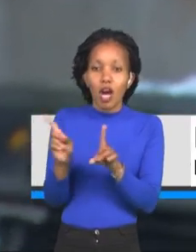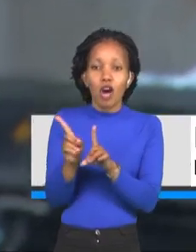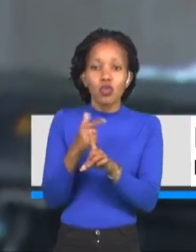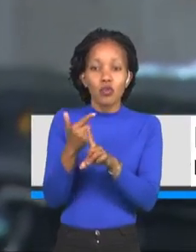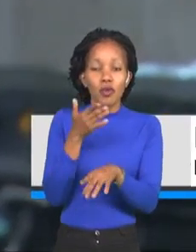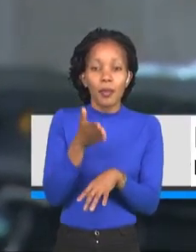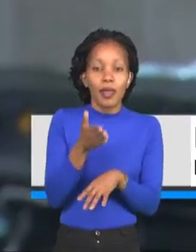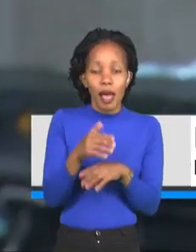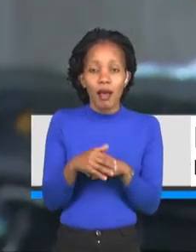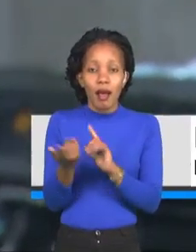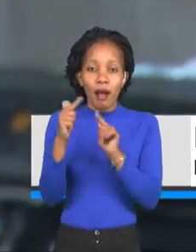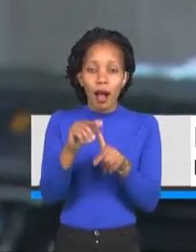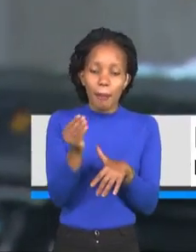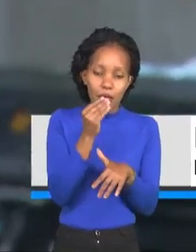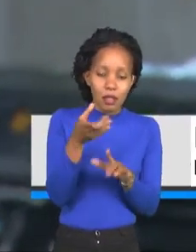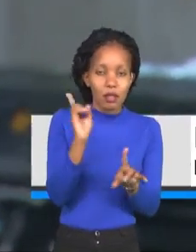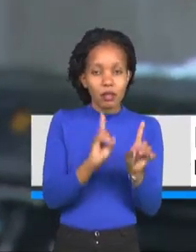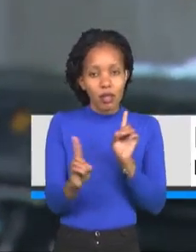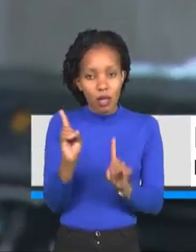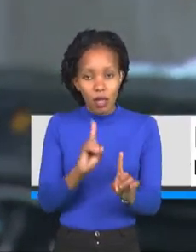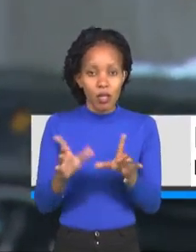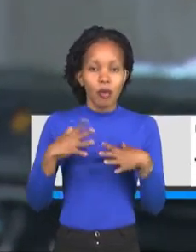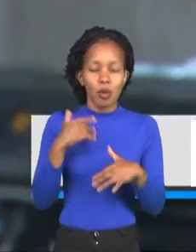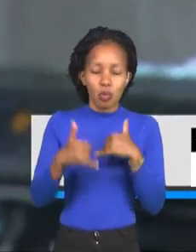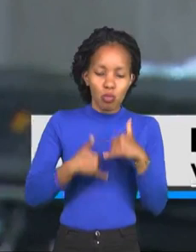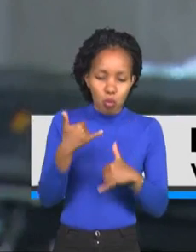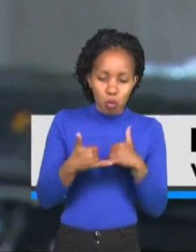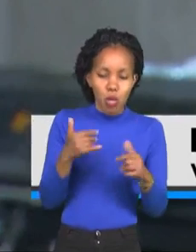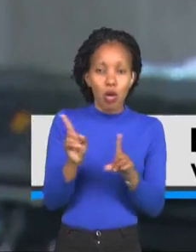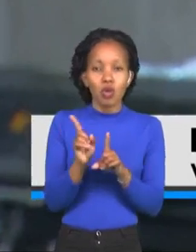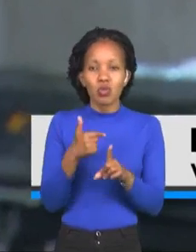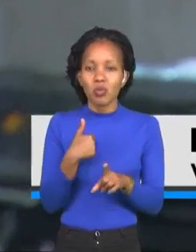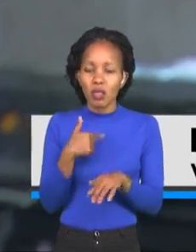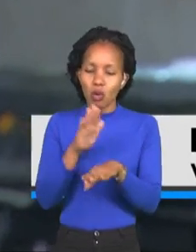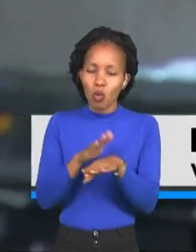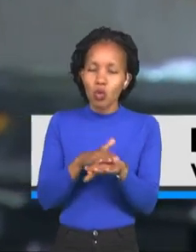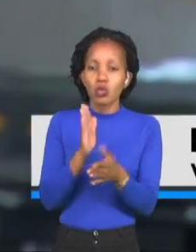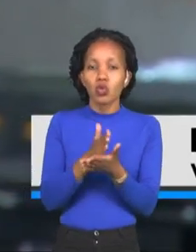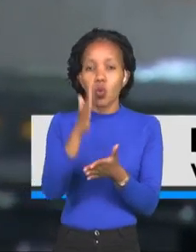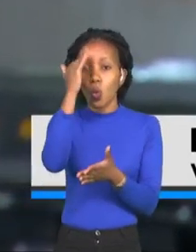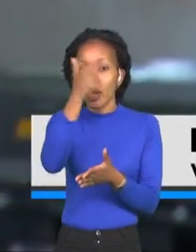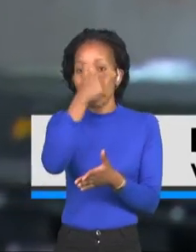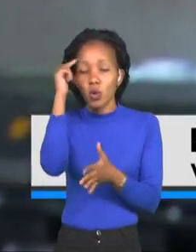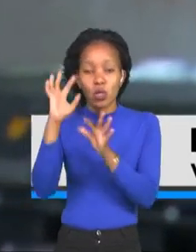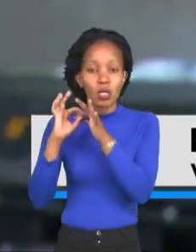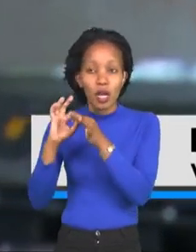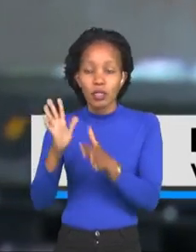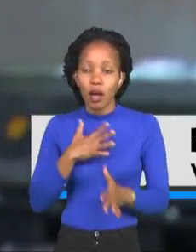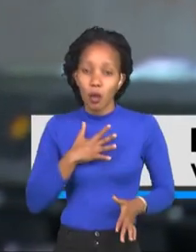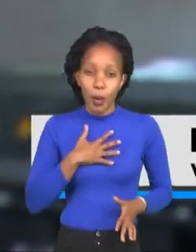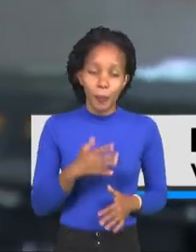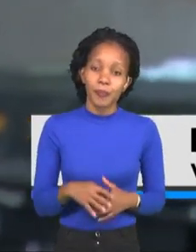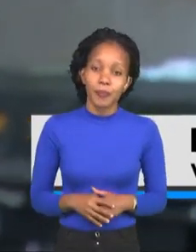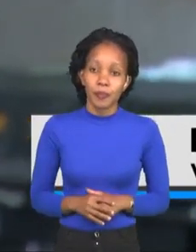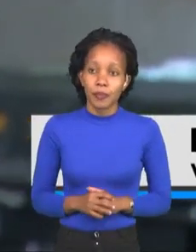from here. They come to eat, to dance. People enjoy it. And for me, that's good because that's our culture.